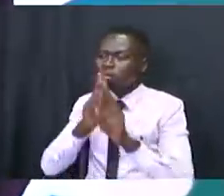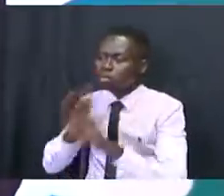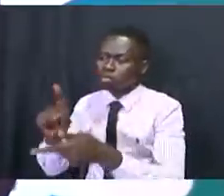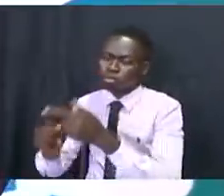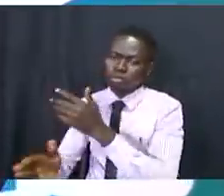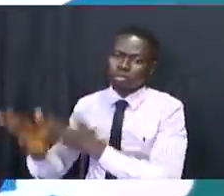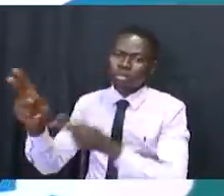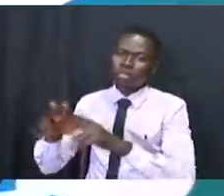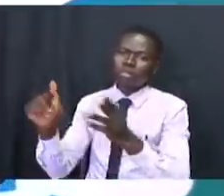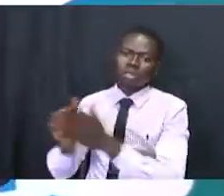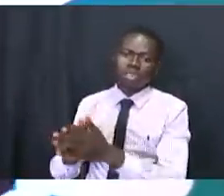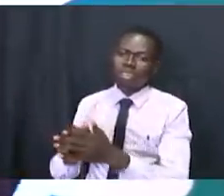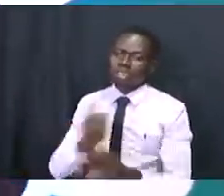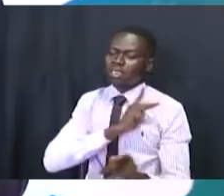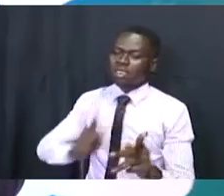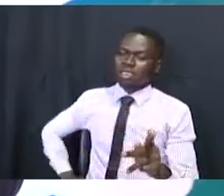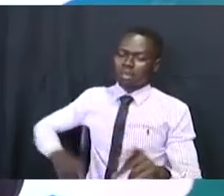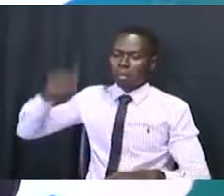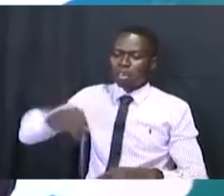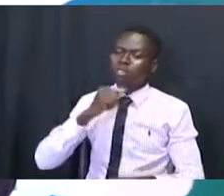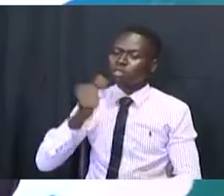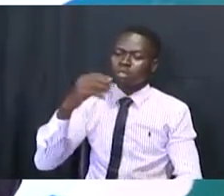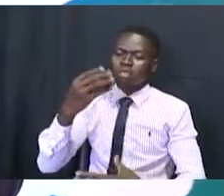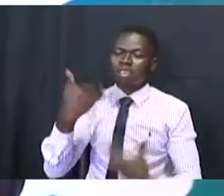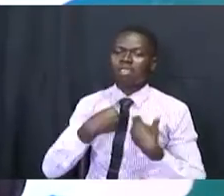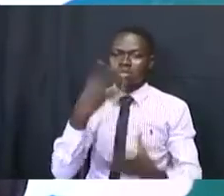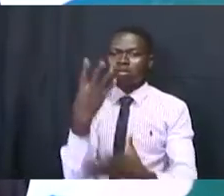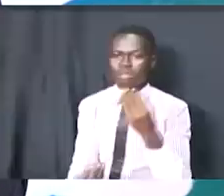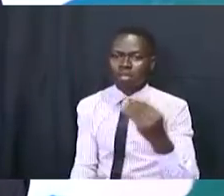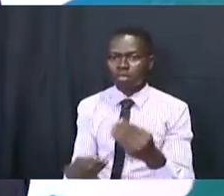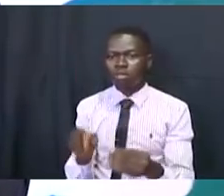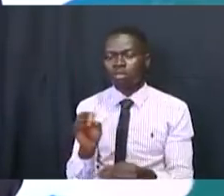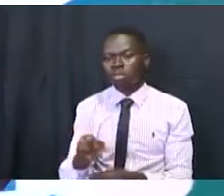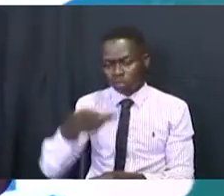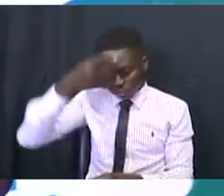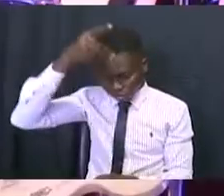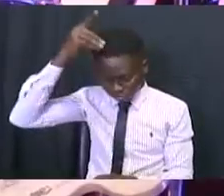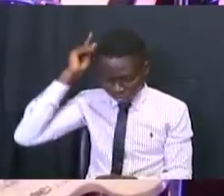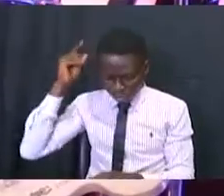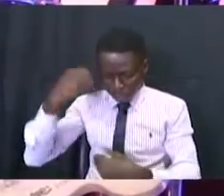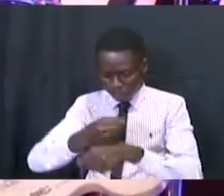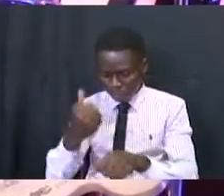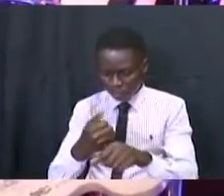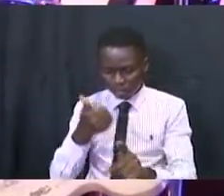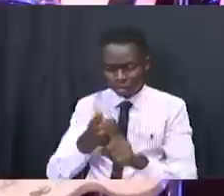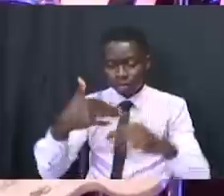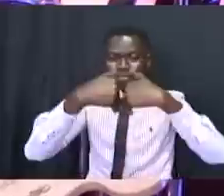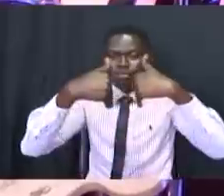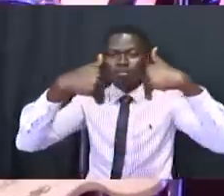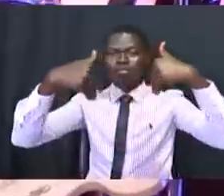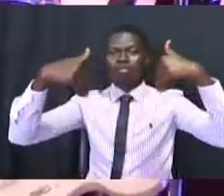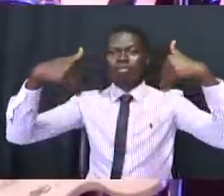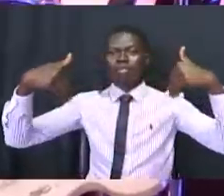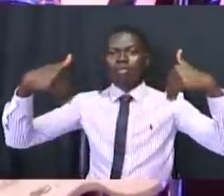that the king might not suffer loss. Now Daniel so distinguished himself among